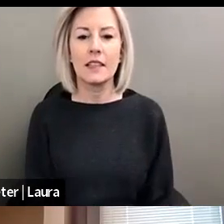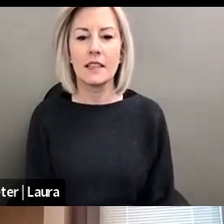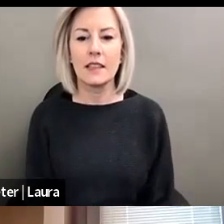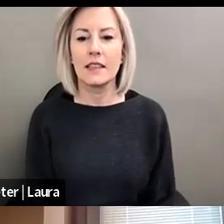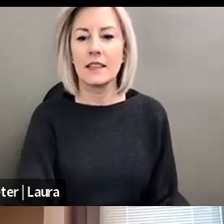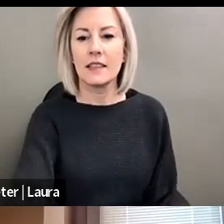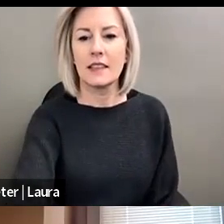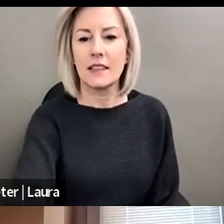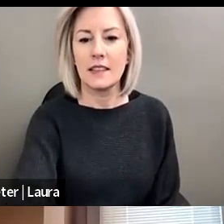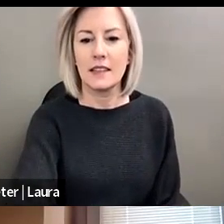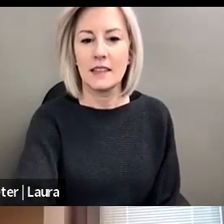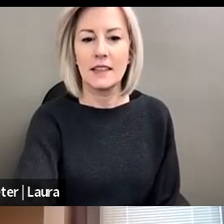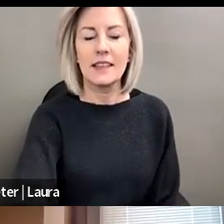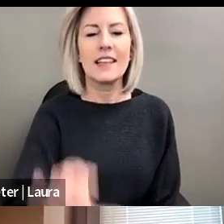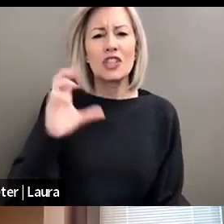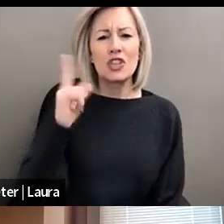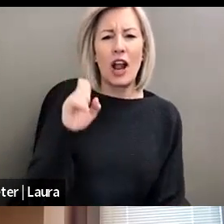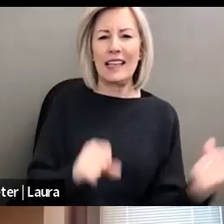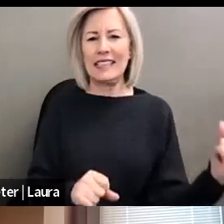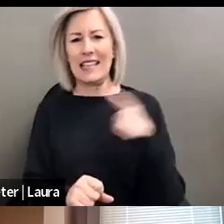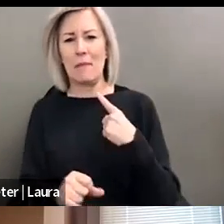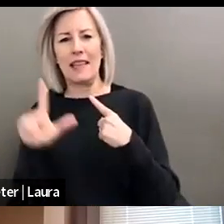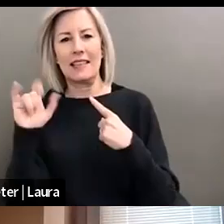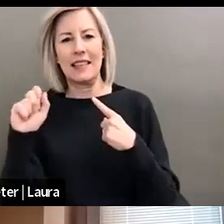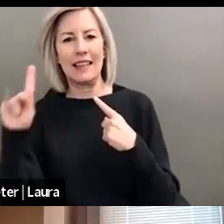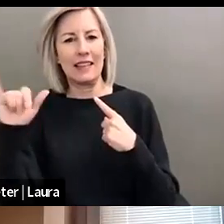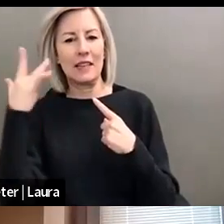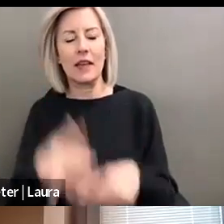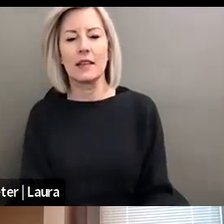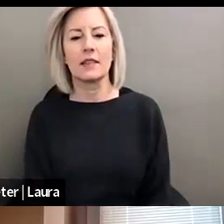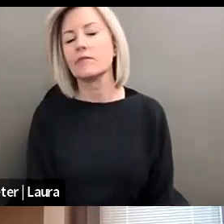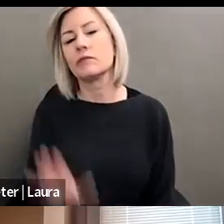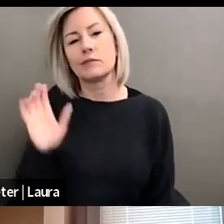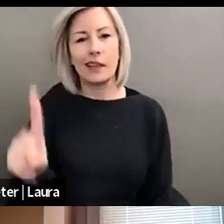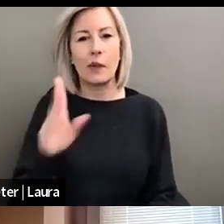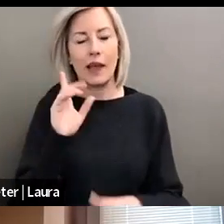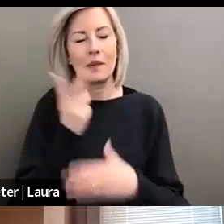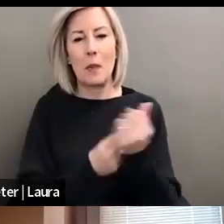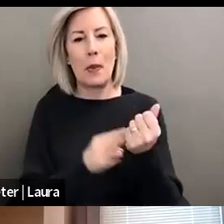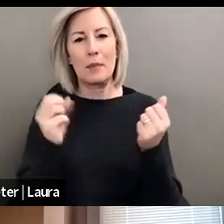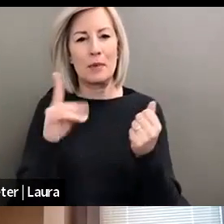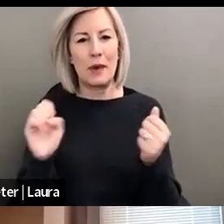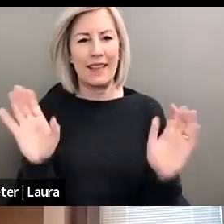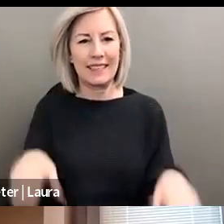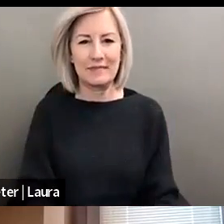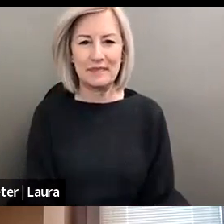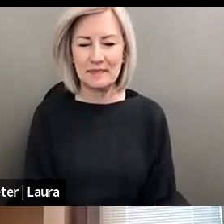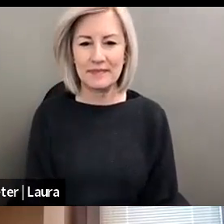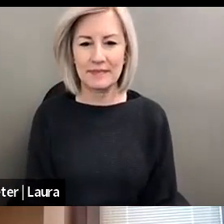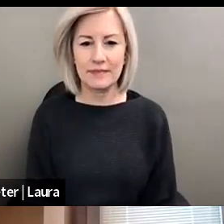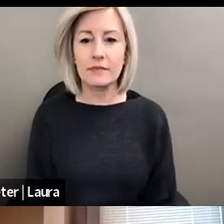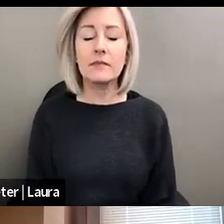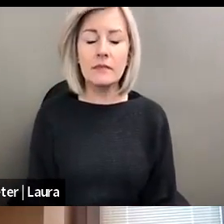Stephanie. Sorry, Charlie sent me his link, so that's what's. That's all sure. right. We can both be Charlie today. Thank you.